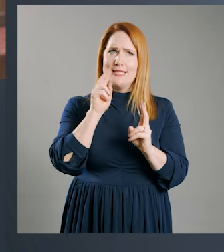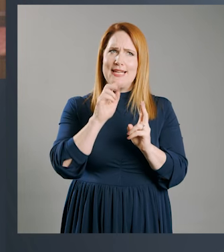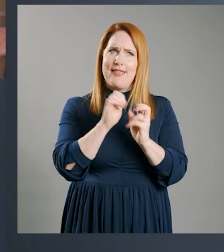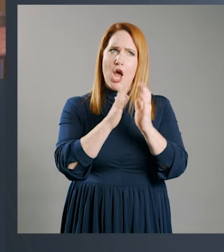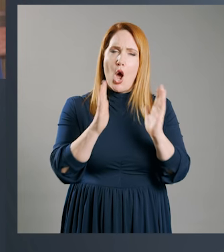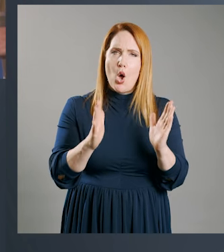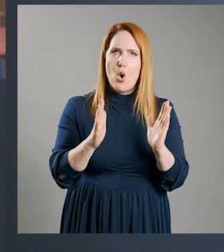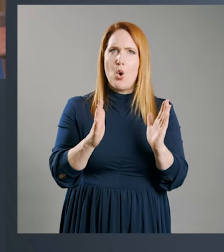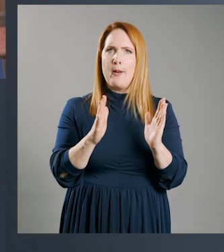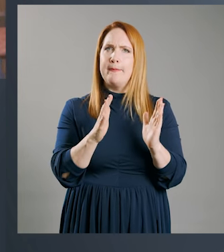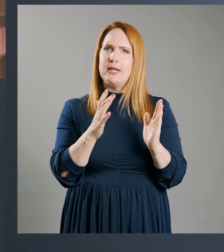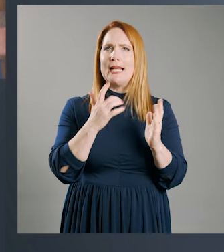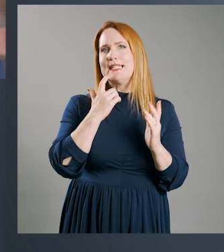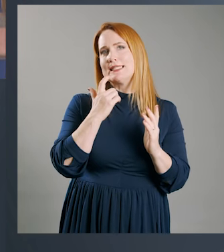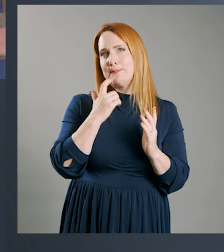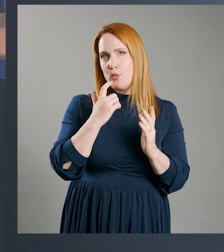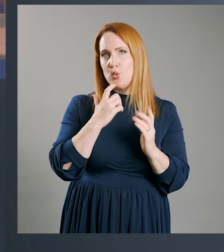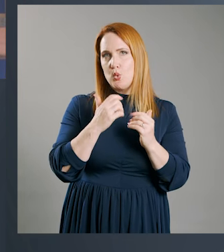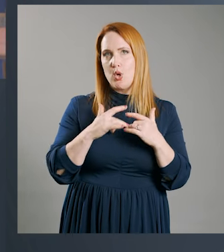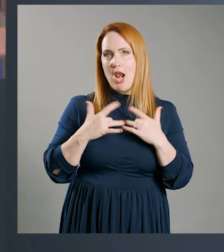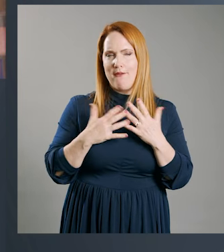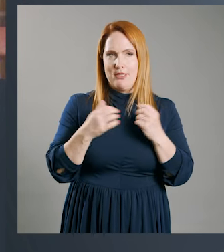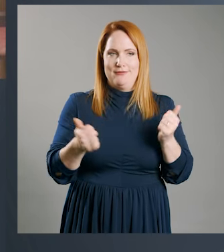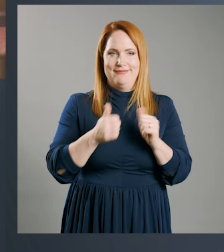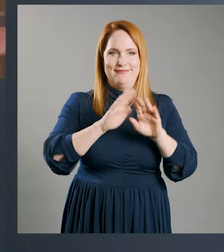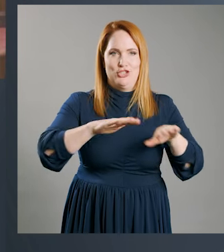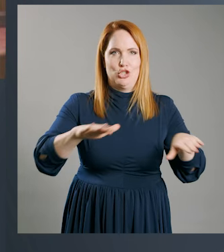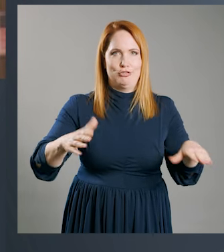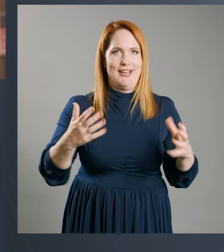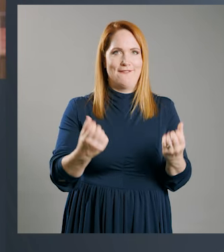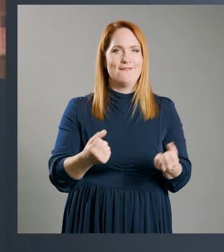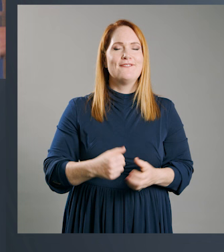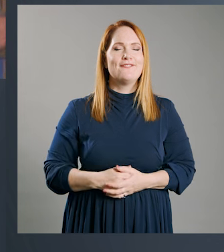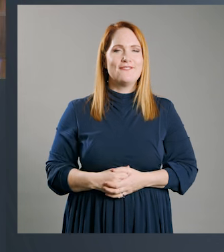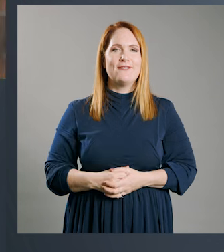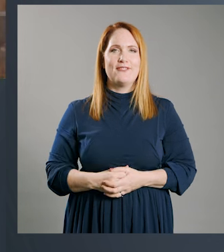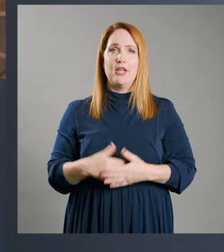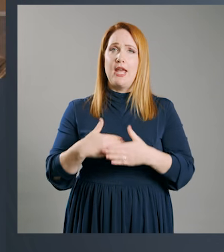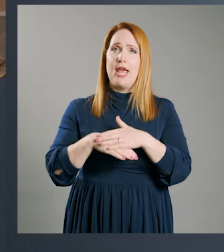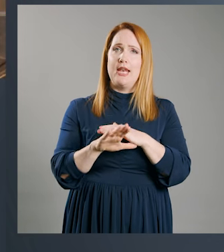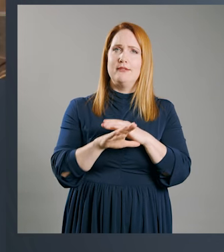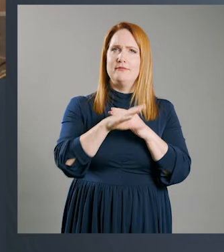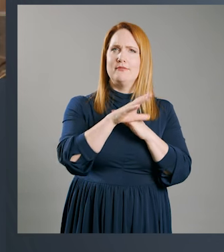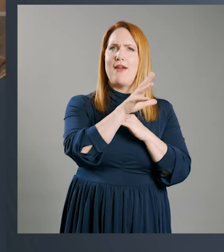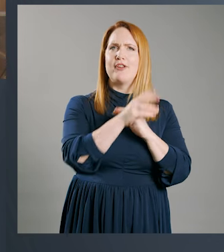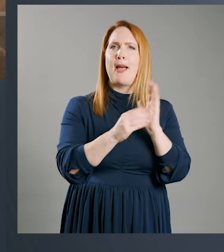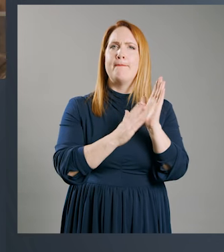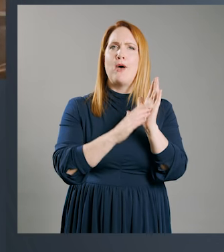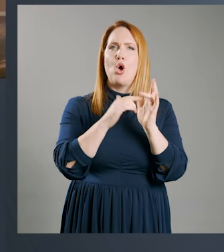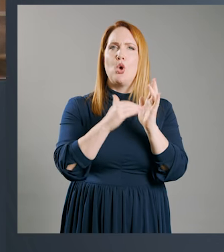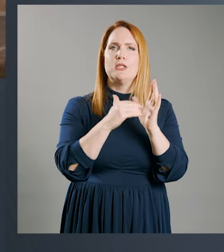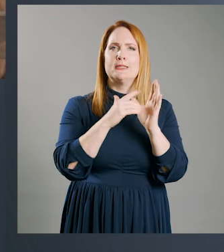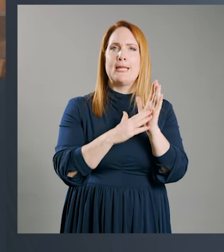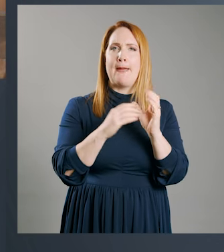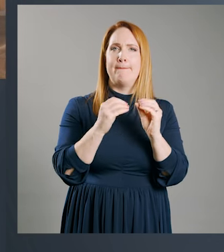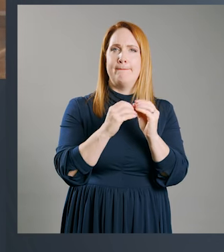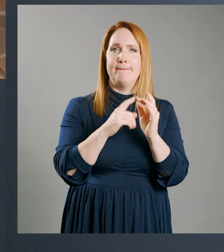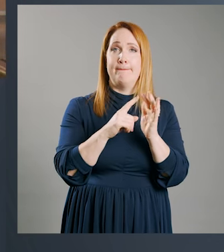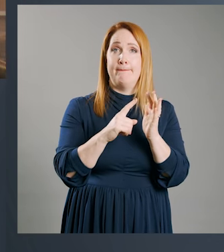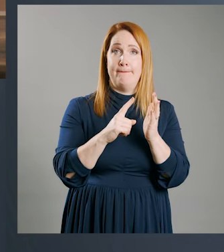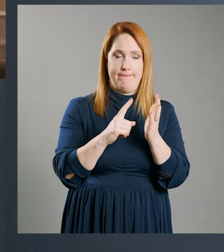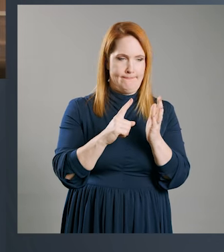You can see how humble their lives are, and a whole bunch of kids. Well, the thing about ministering in Mozambique is at the end of church,